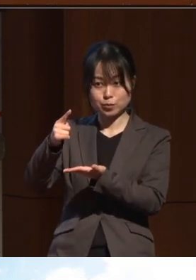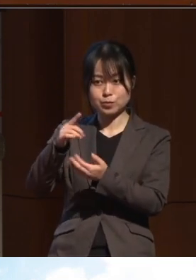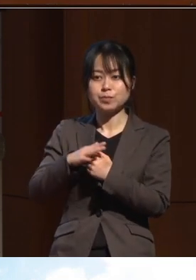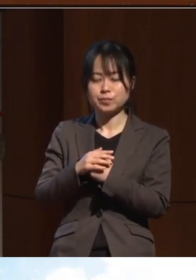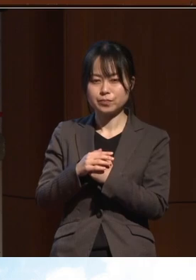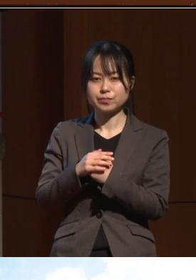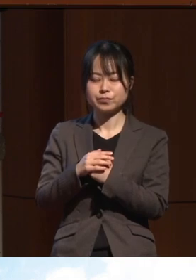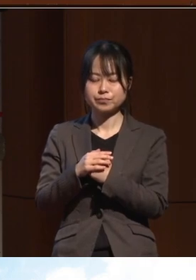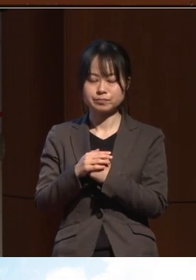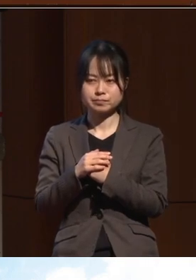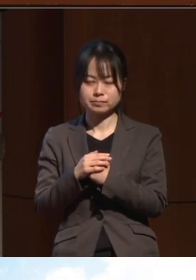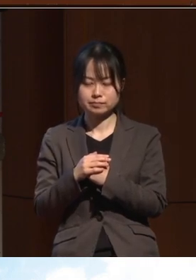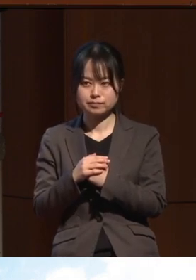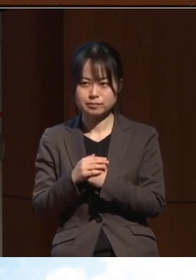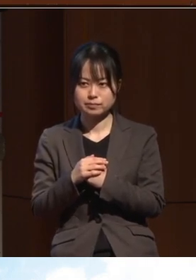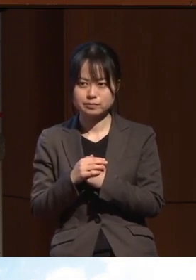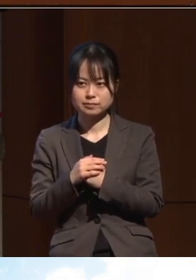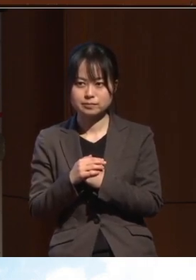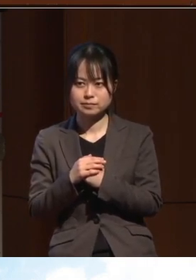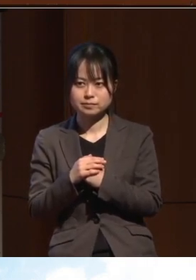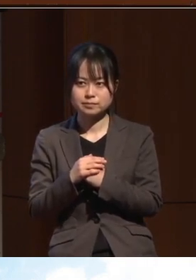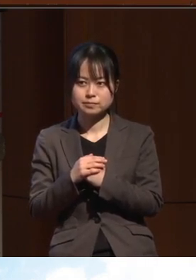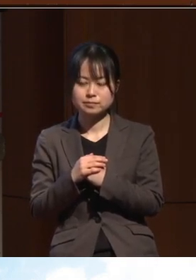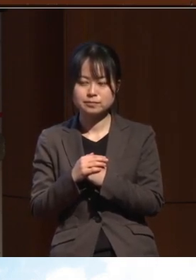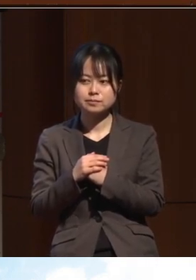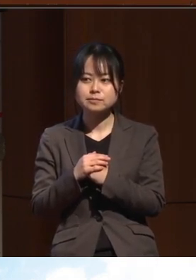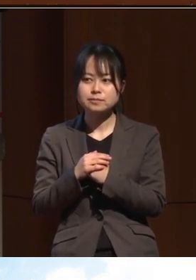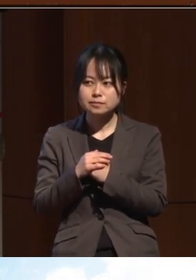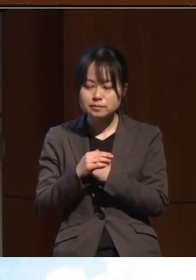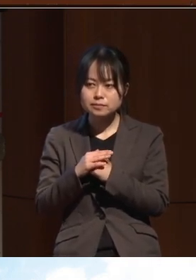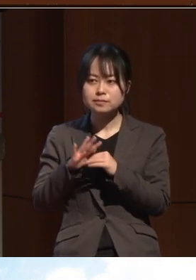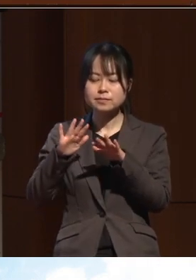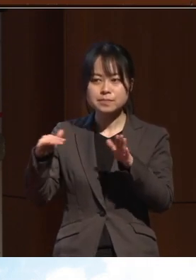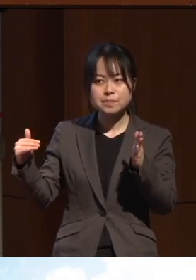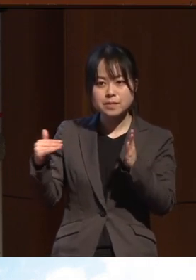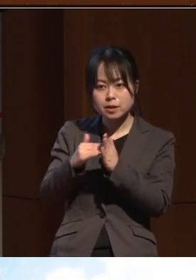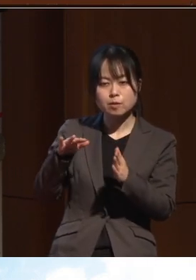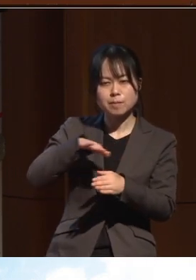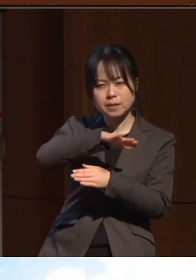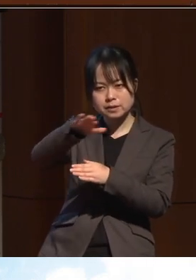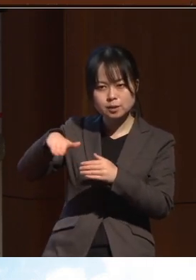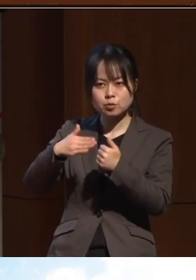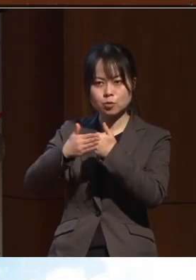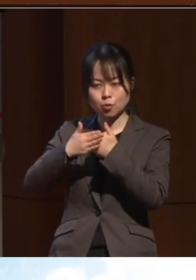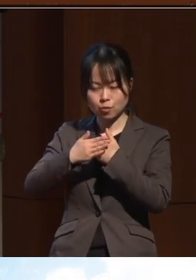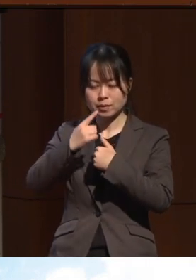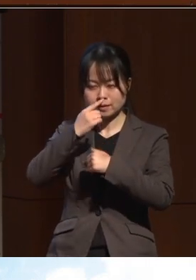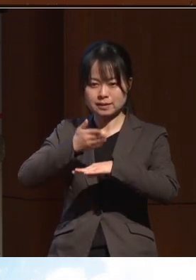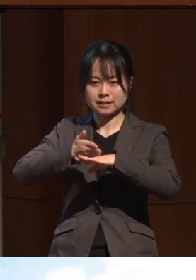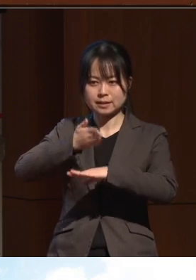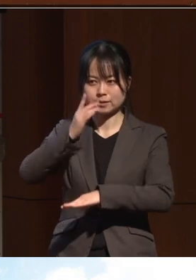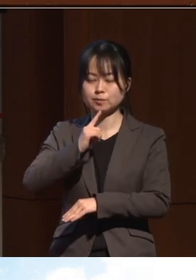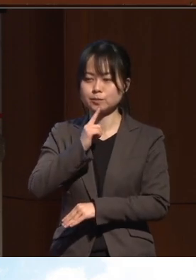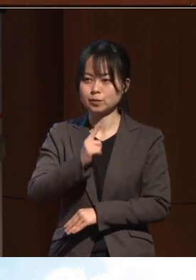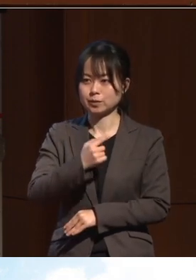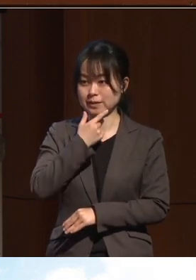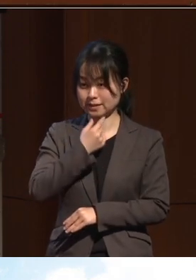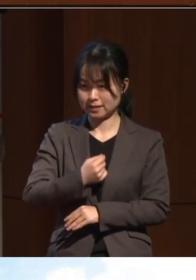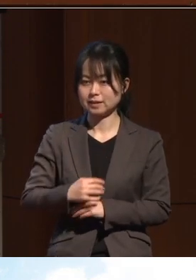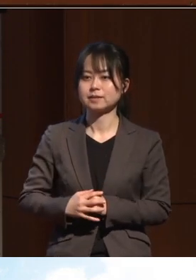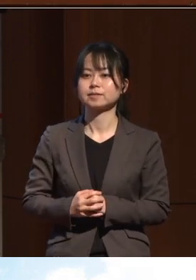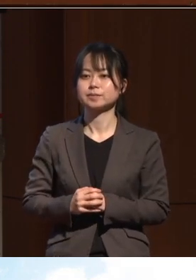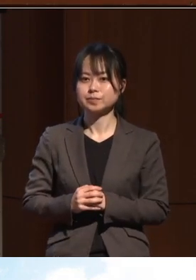United Kingdom for the collaborations to date. I thought it was useful to start, given that the theme is retrospectives